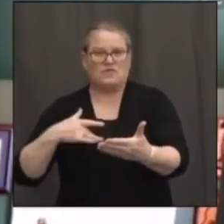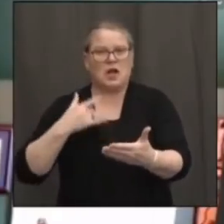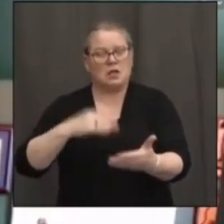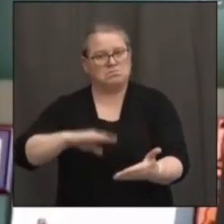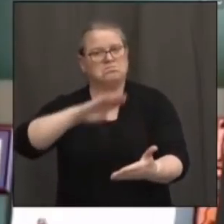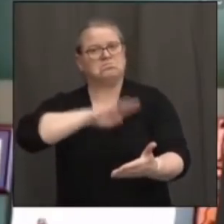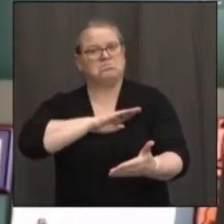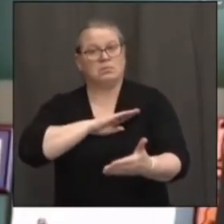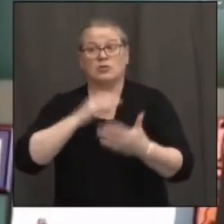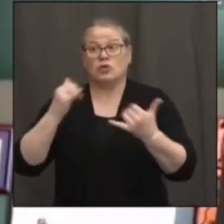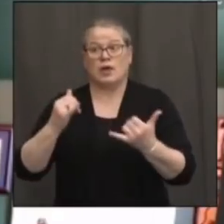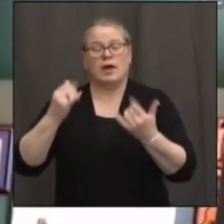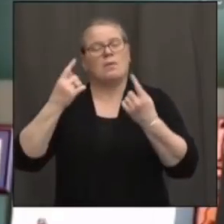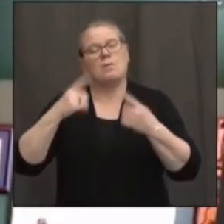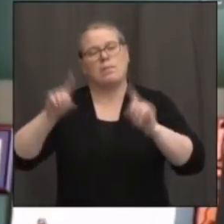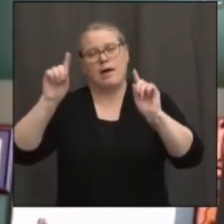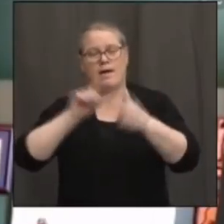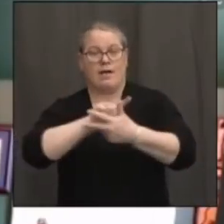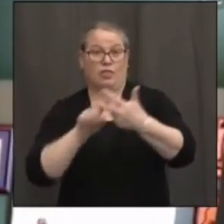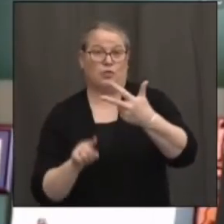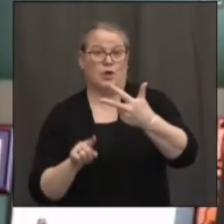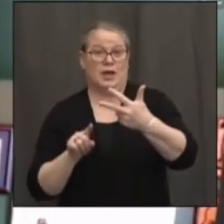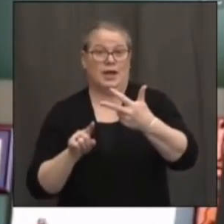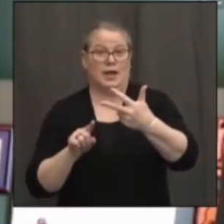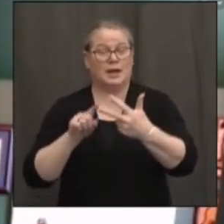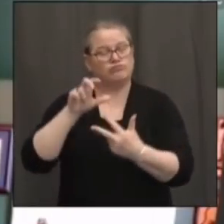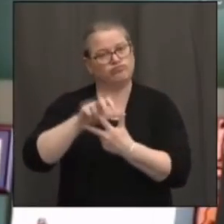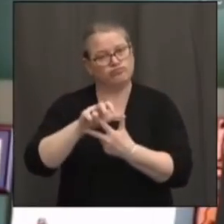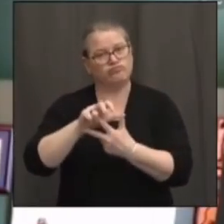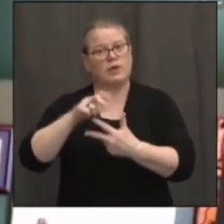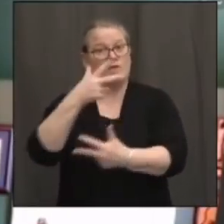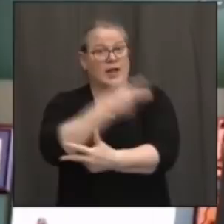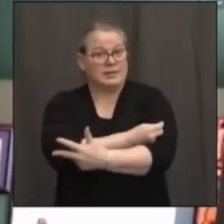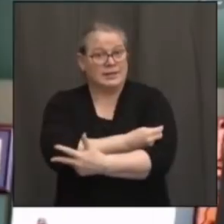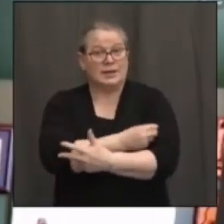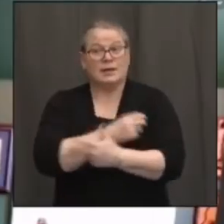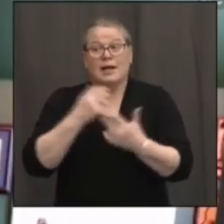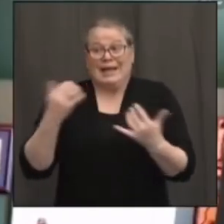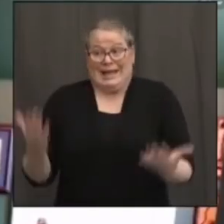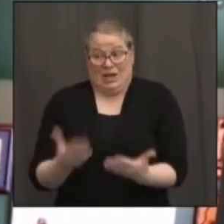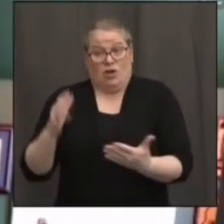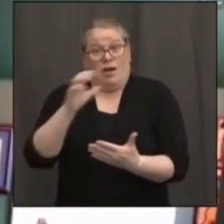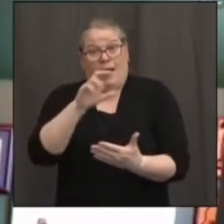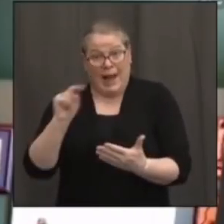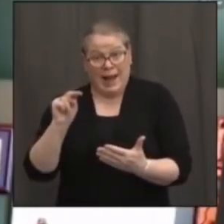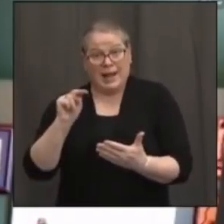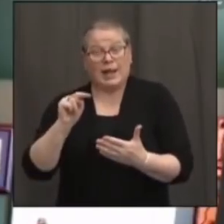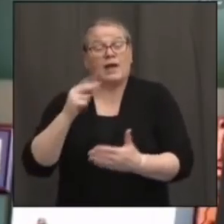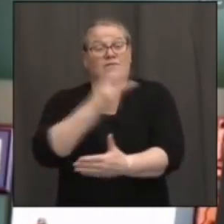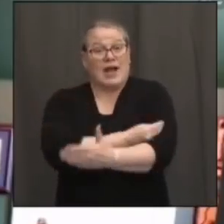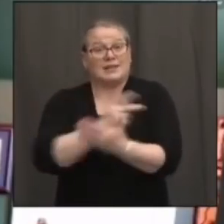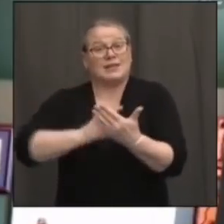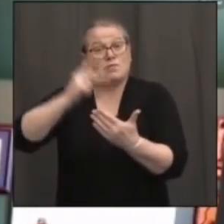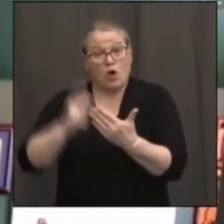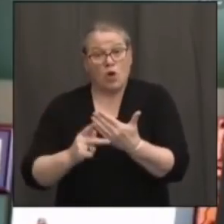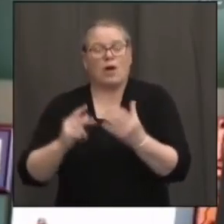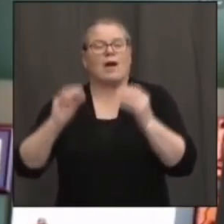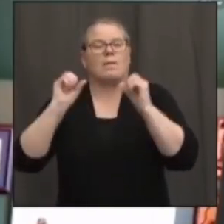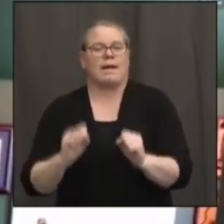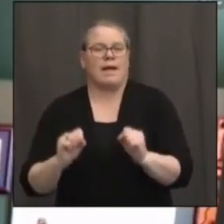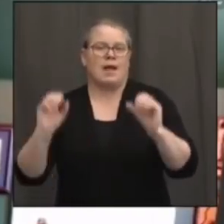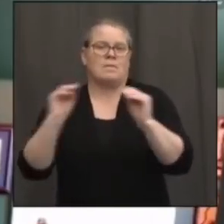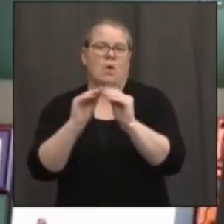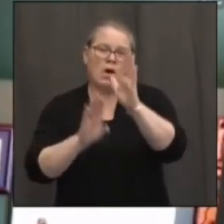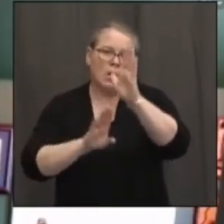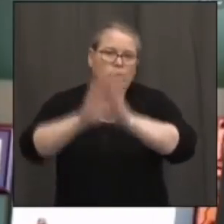all fantastic, and the opportunity for now the vaccination program here in Connecticut to accelerate with the added supply, with these added